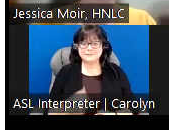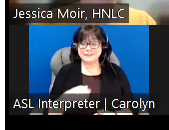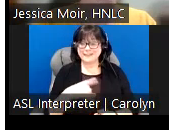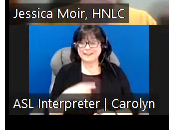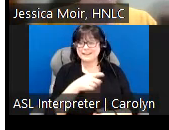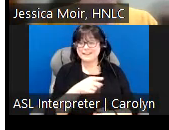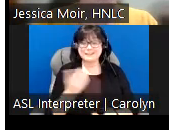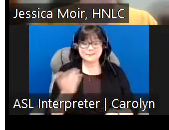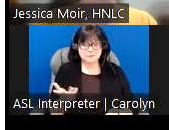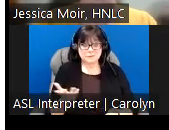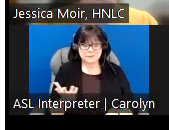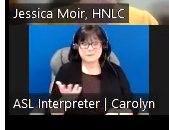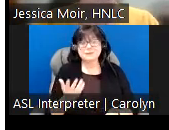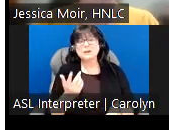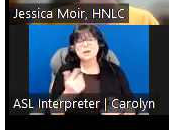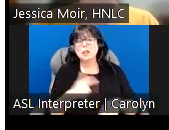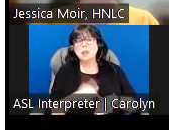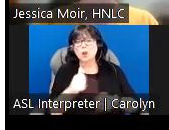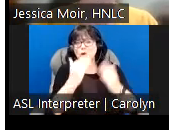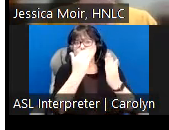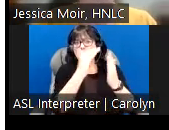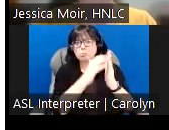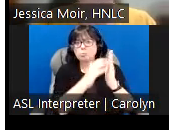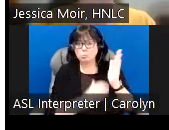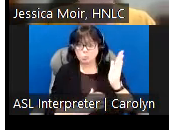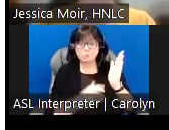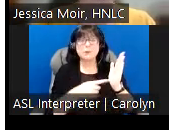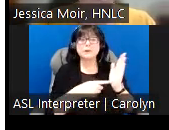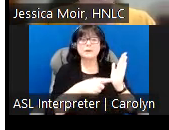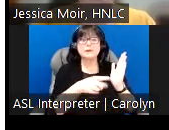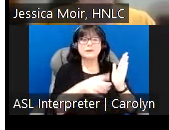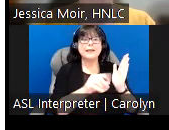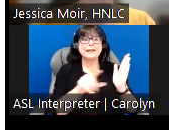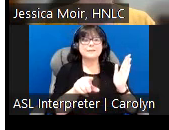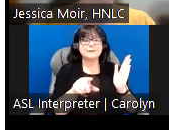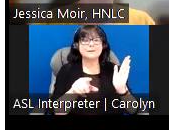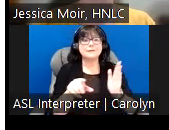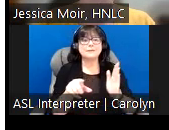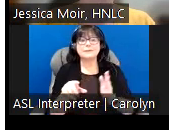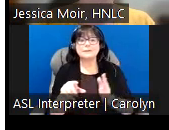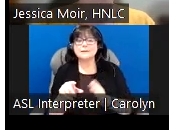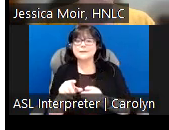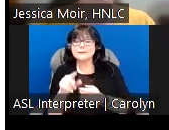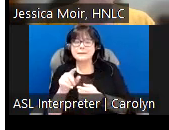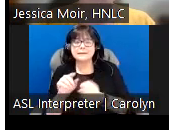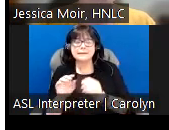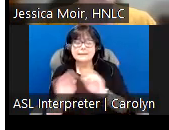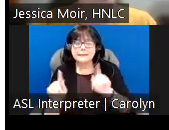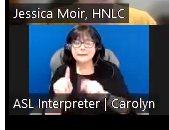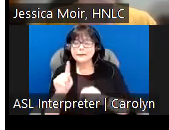is it's obviously longer, but you also have to make those inferences. It's not as clear